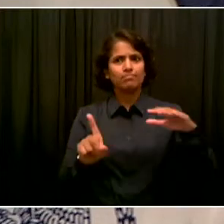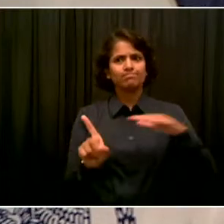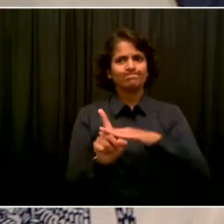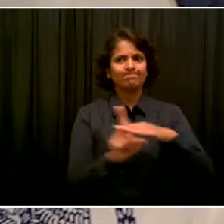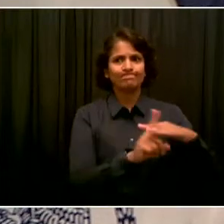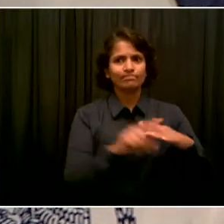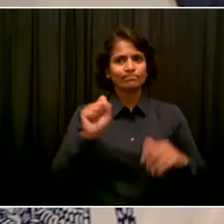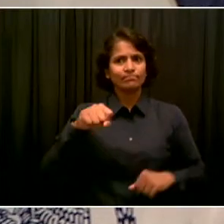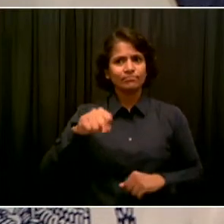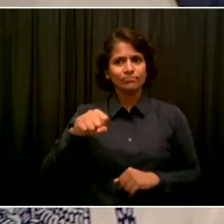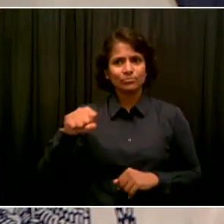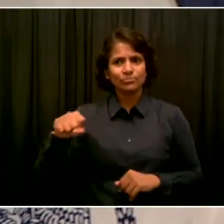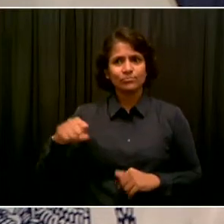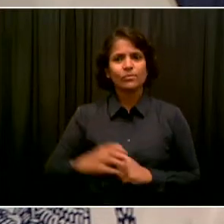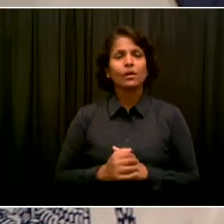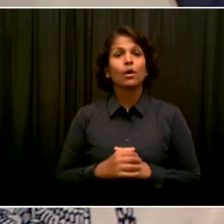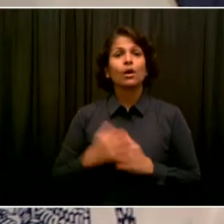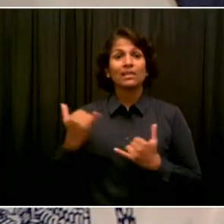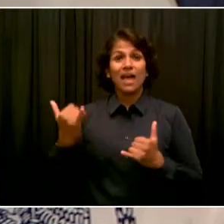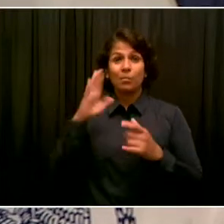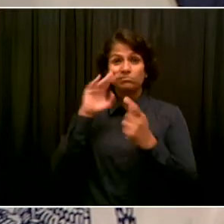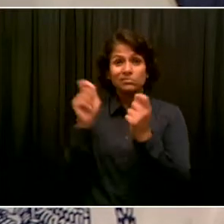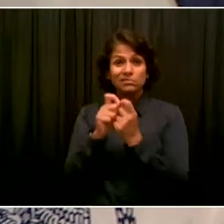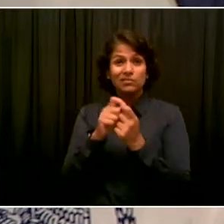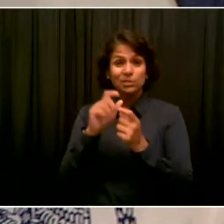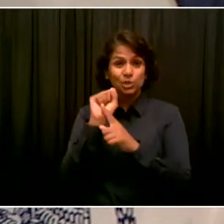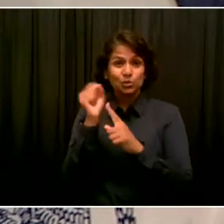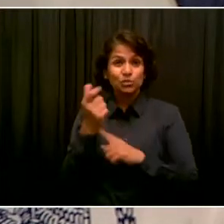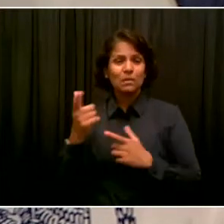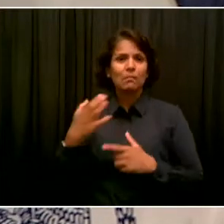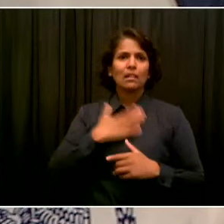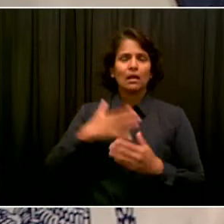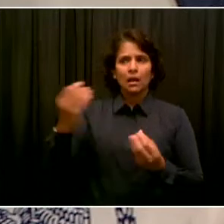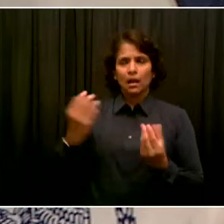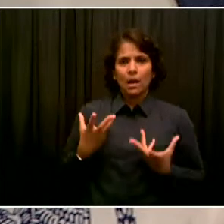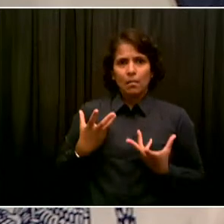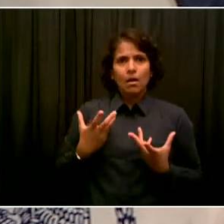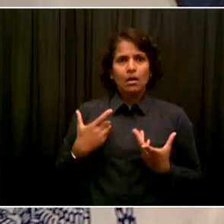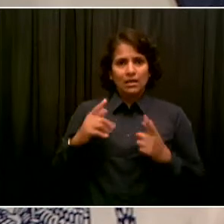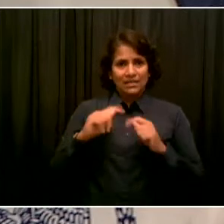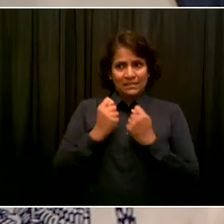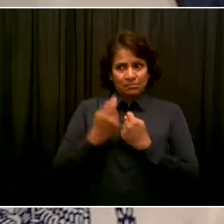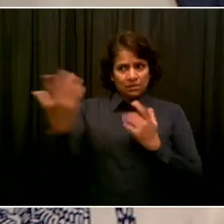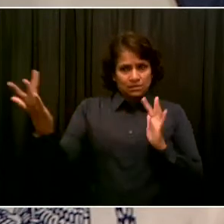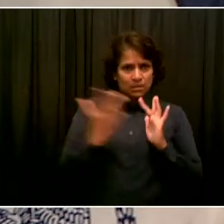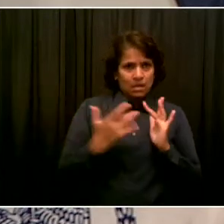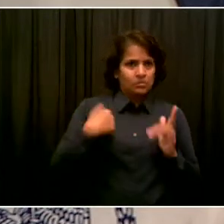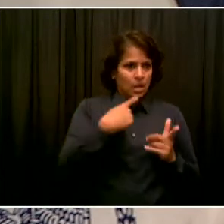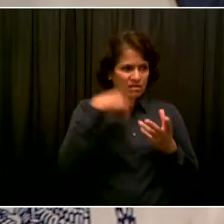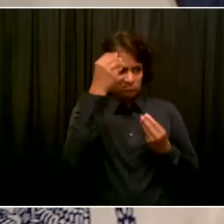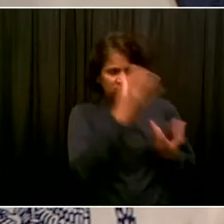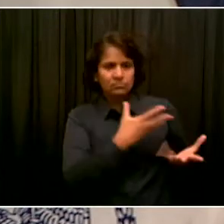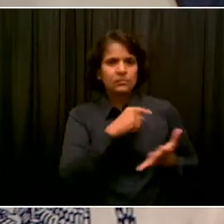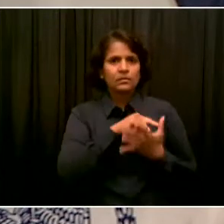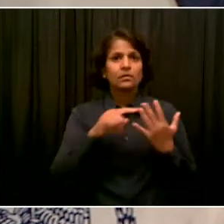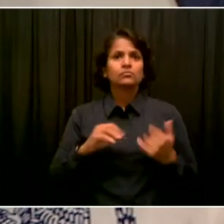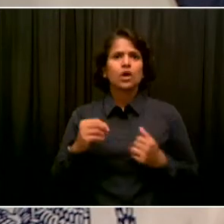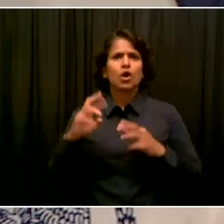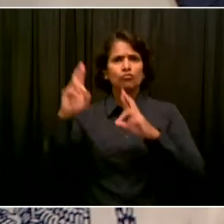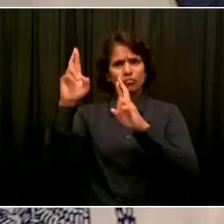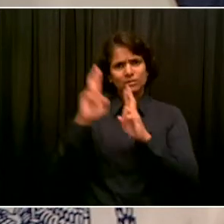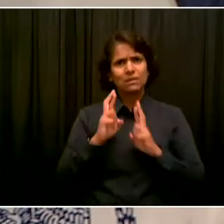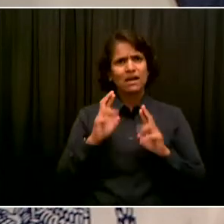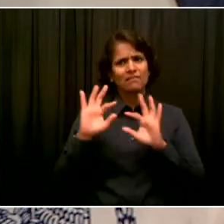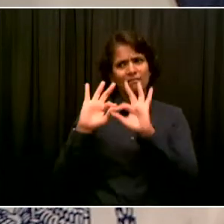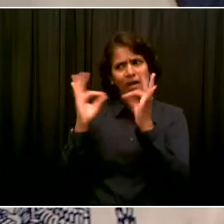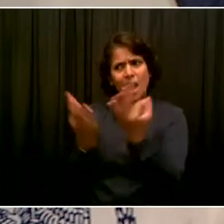If you have specific cases, we need to know about them. We'll absolutely be respectful of the families involved, but we need to know each